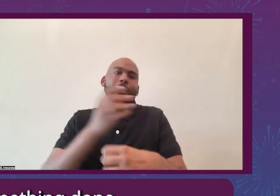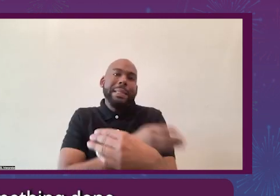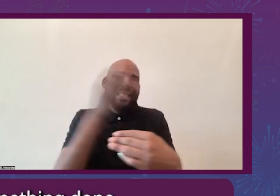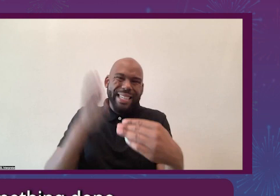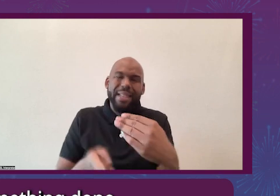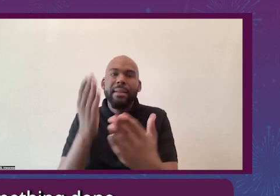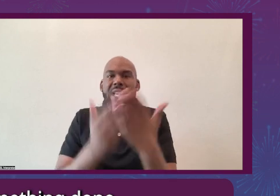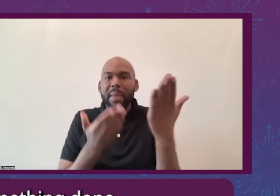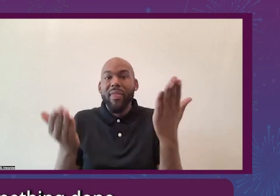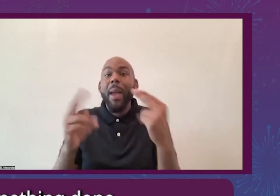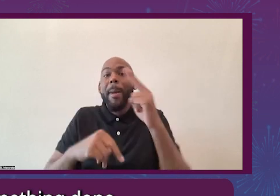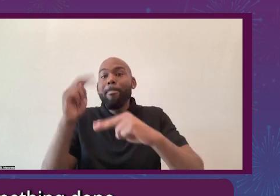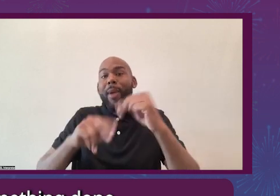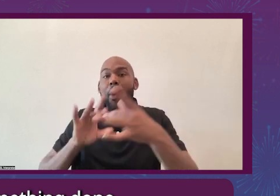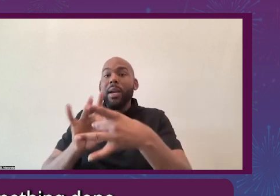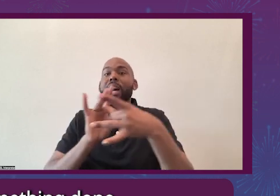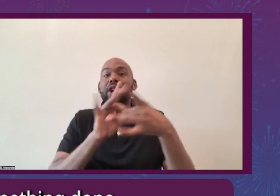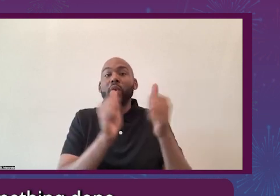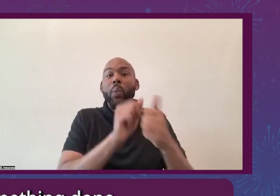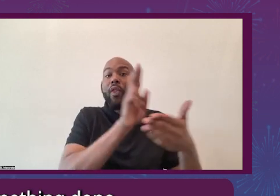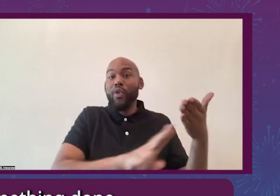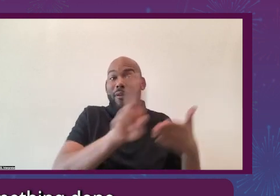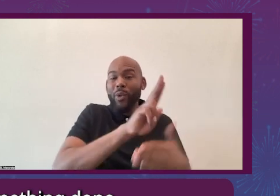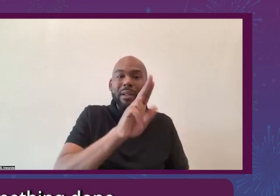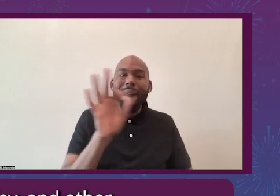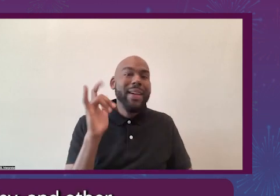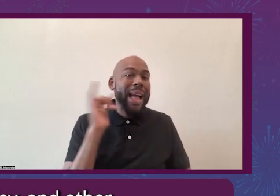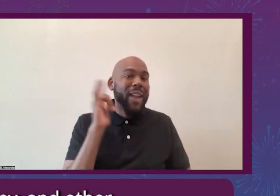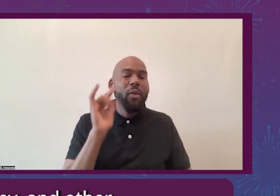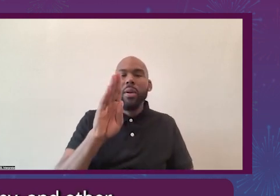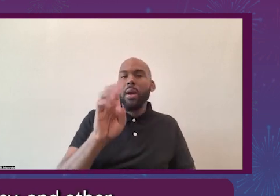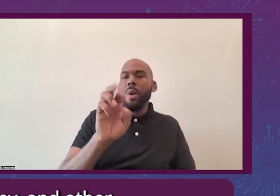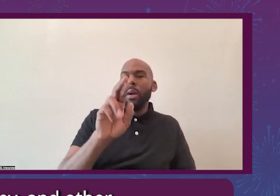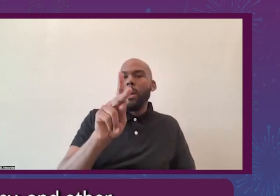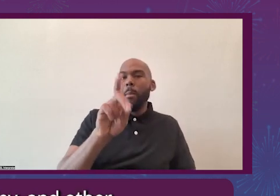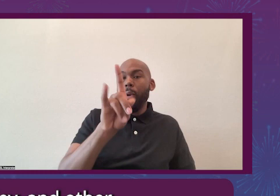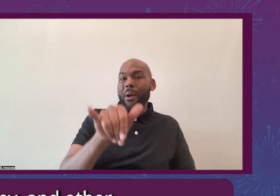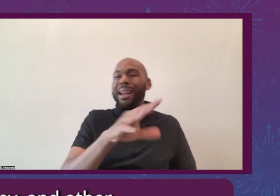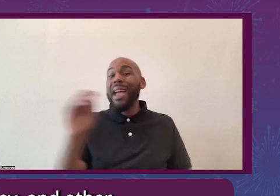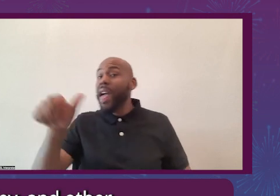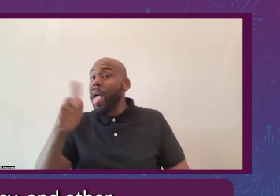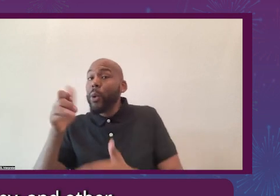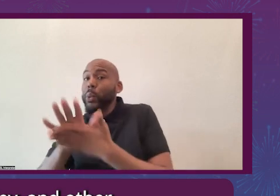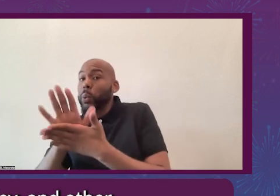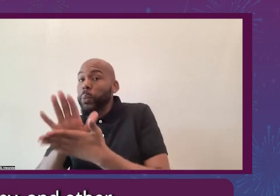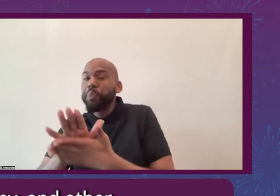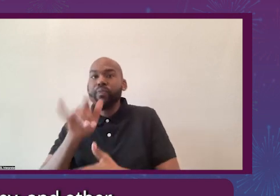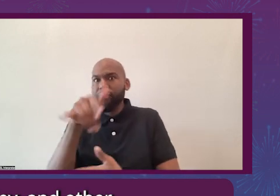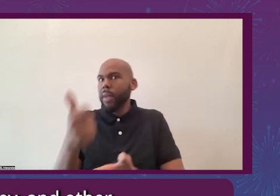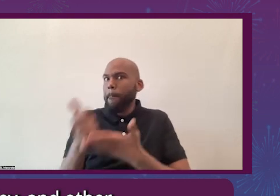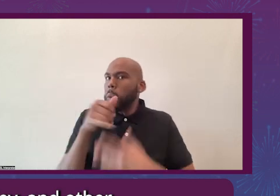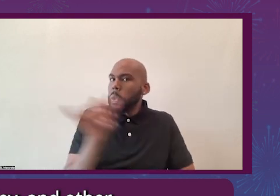time to actually get something done. And we began to build connections with the University of California, Berkeley, and other